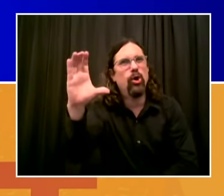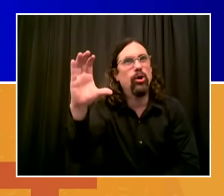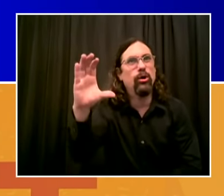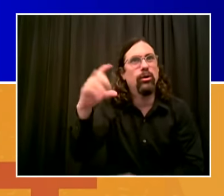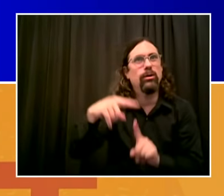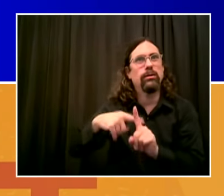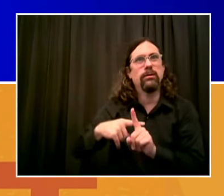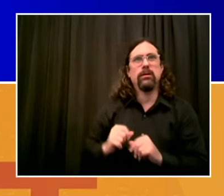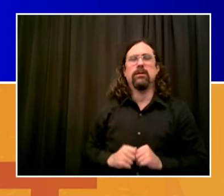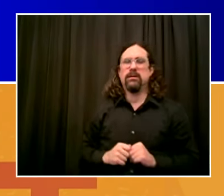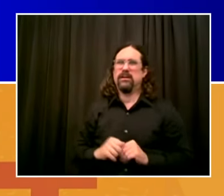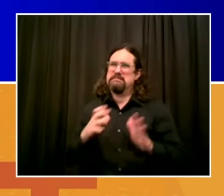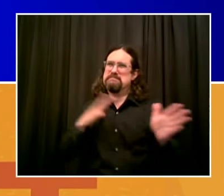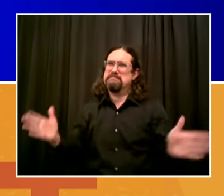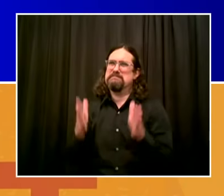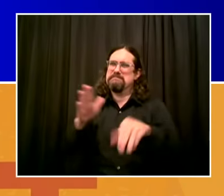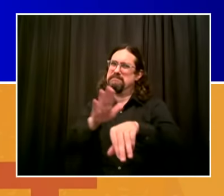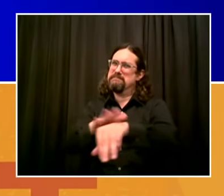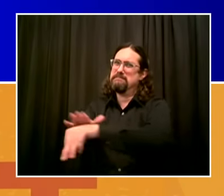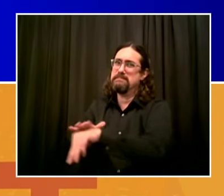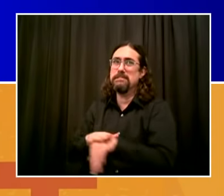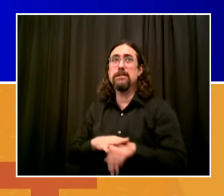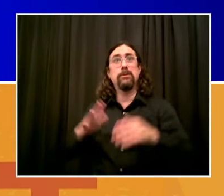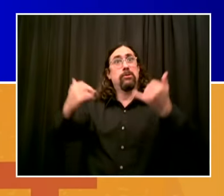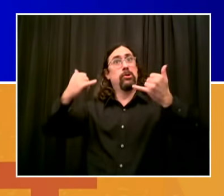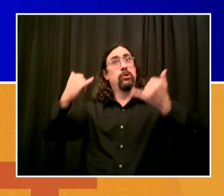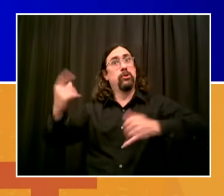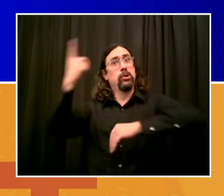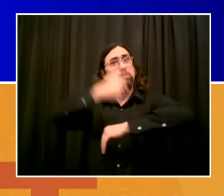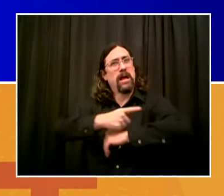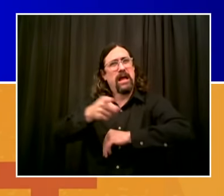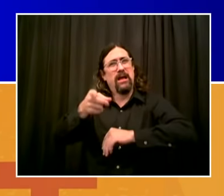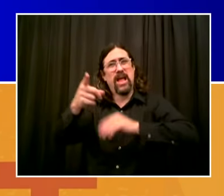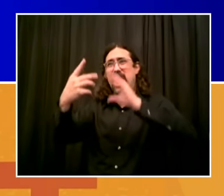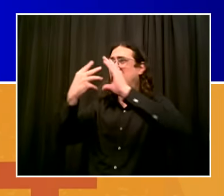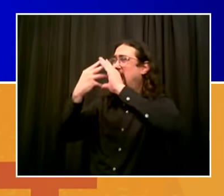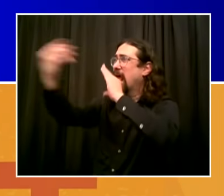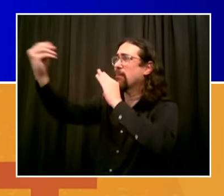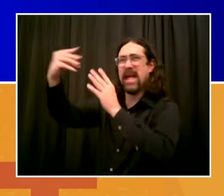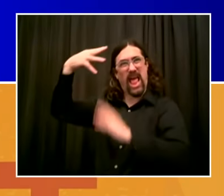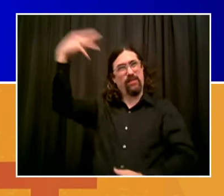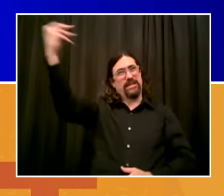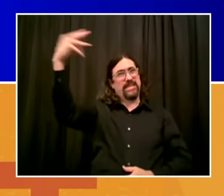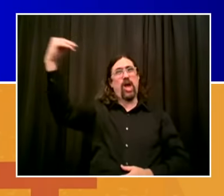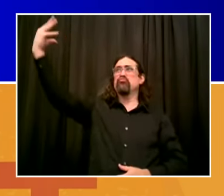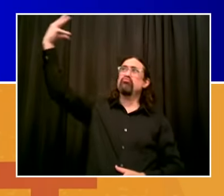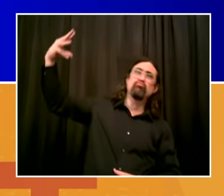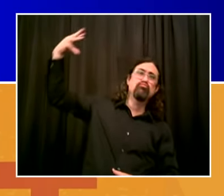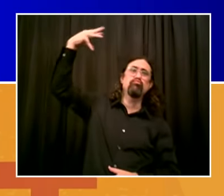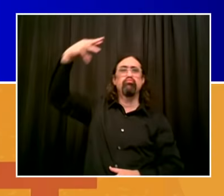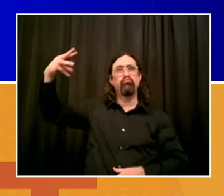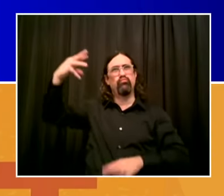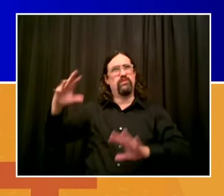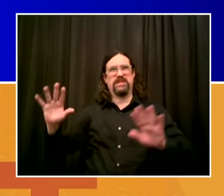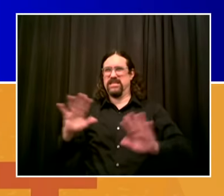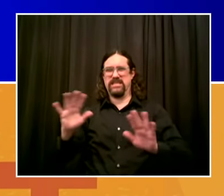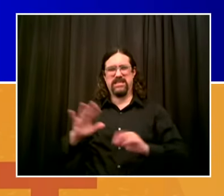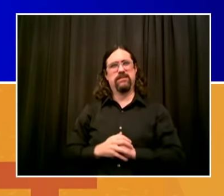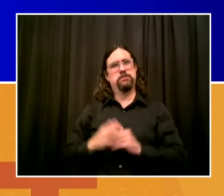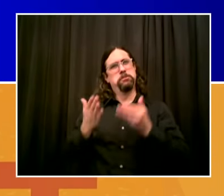there's a neighbor who might be a little more vulnerable, a senior or someone with a health condition that might make them more vulnerable, check in on them. Make sure they have enough water or anything they